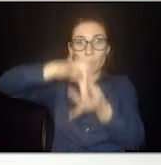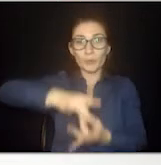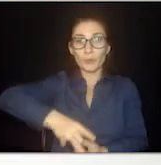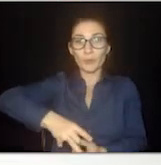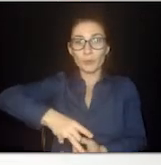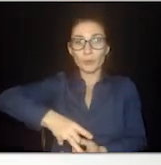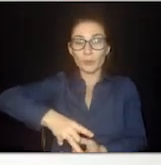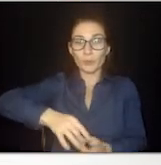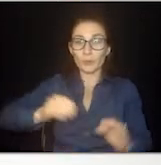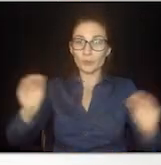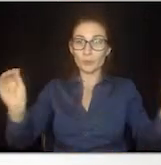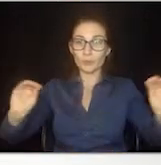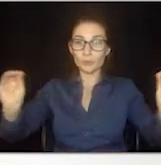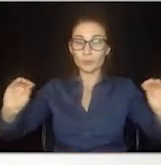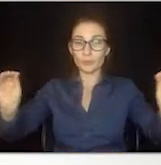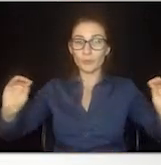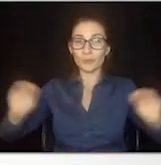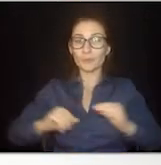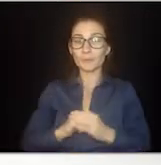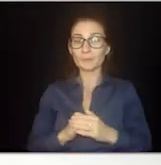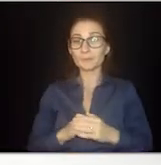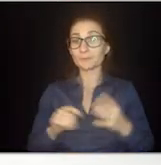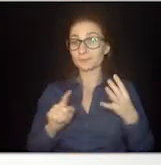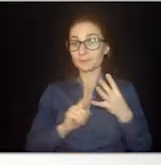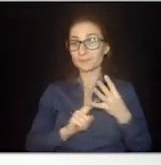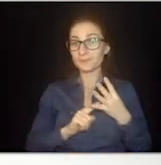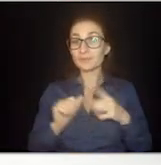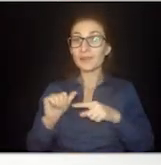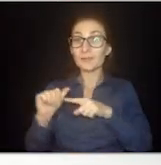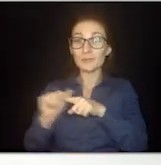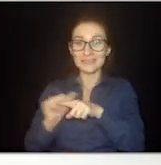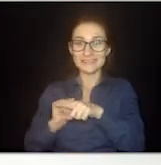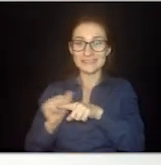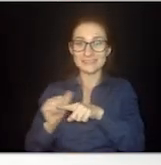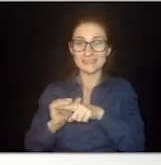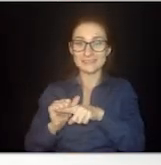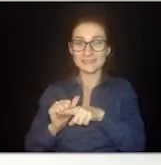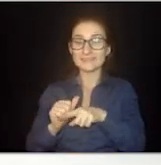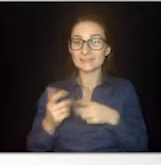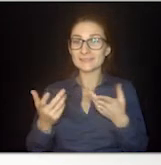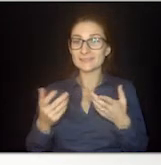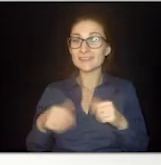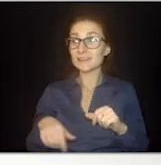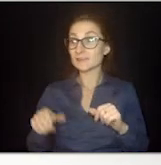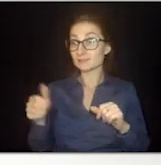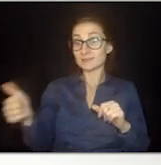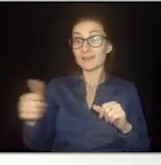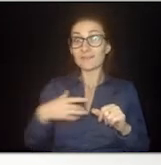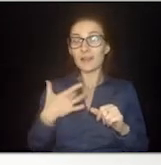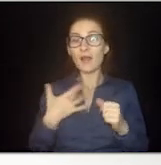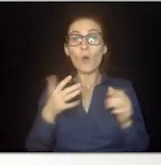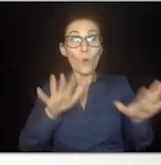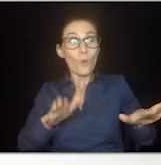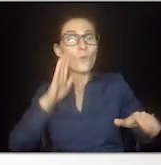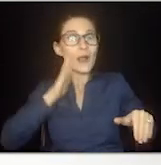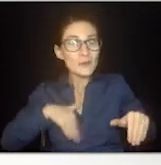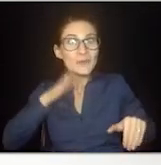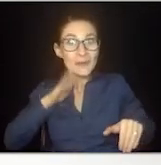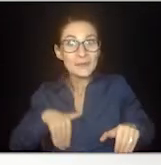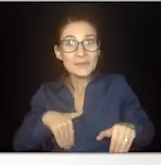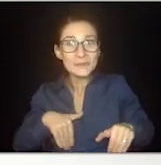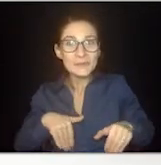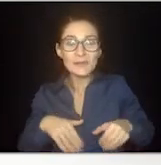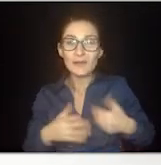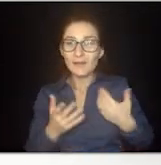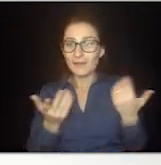It's a total chaos all the time. And then practice. Oh, I know what I did. I know what this was last time. They wanted me